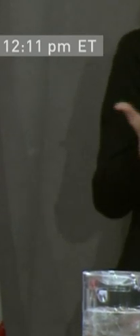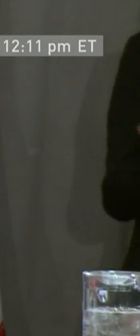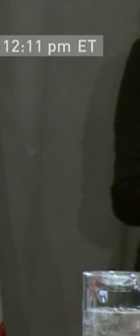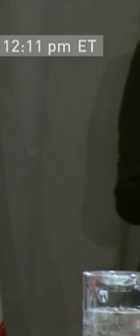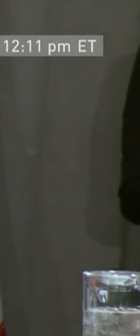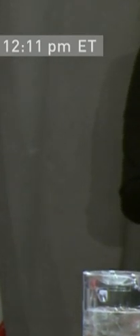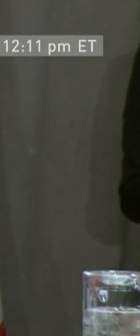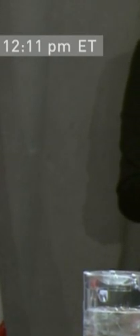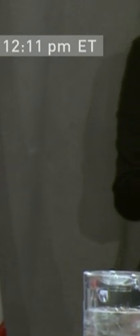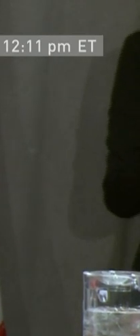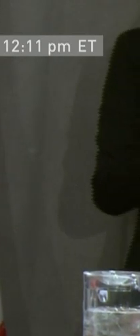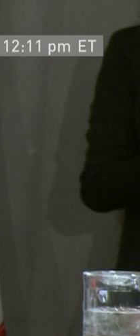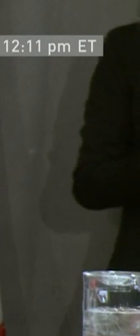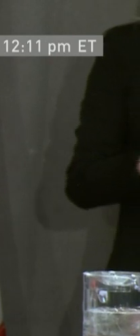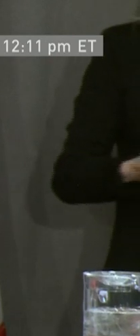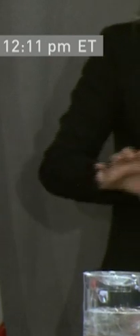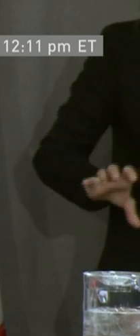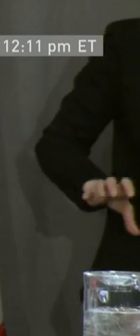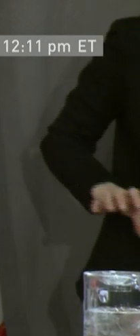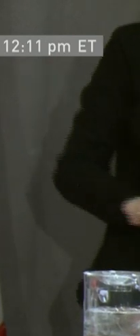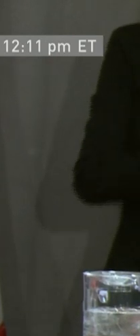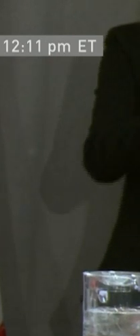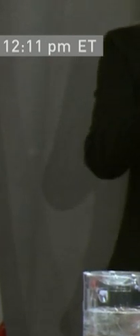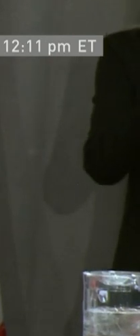just about to start next week